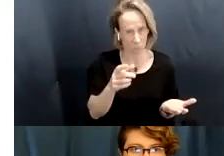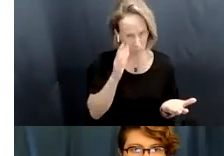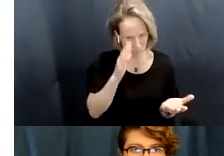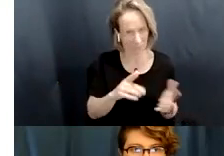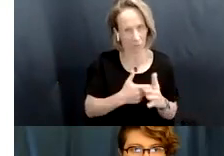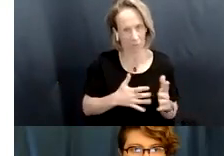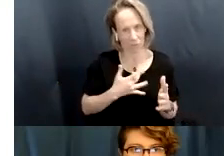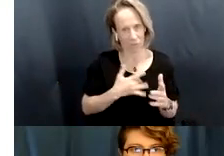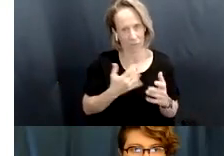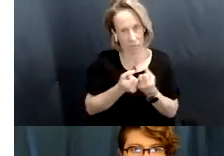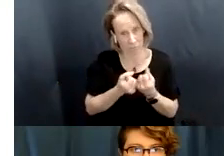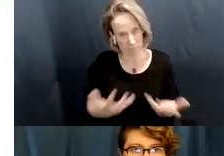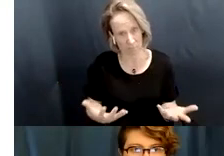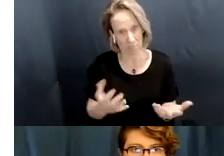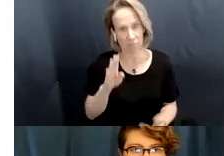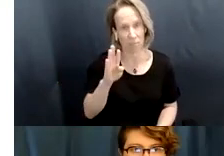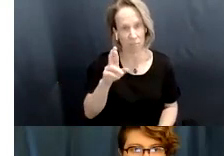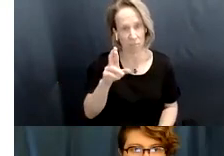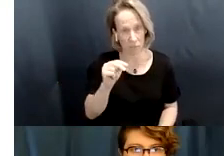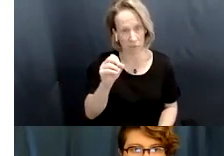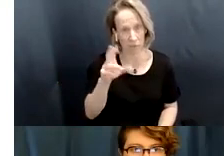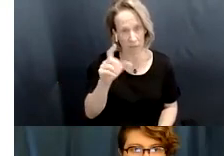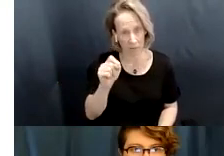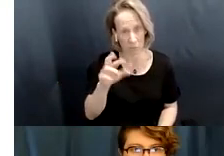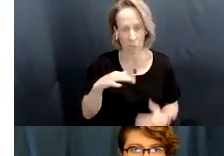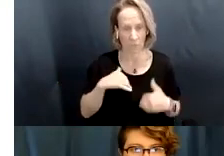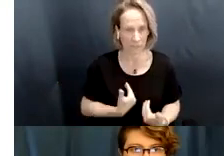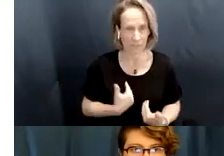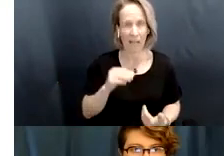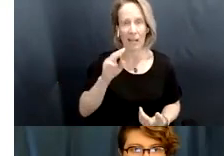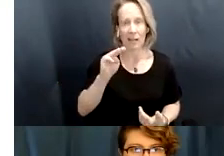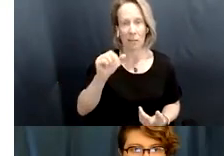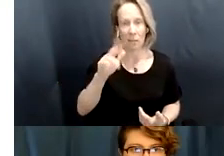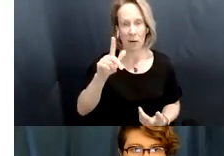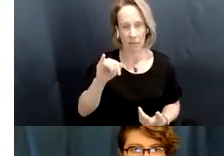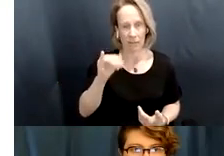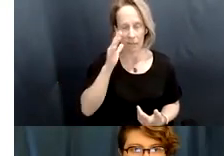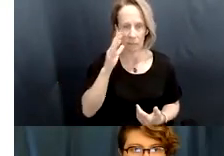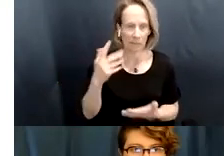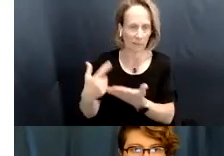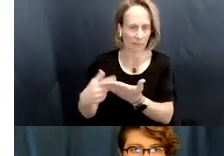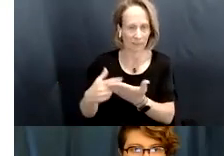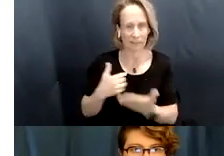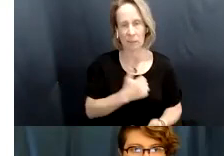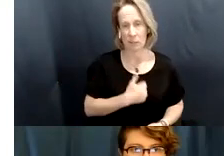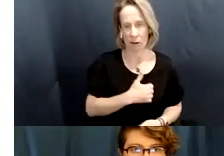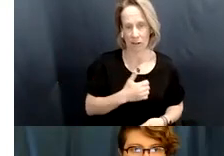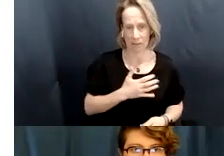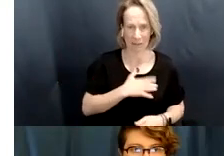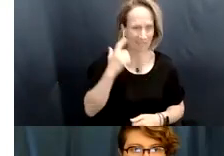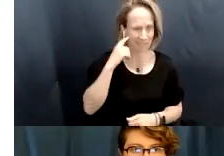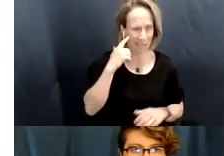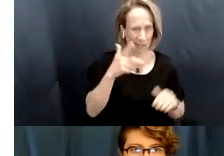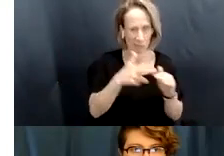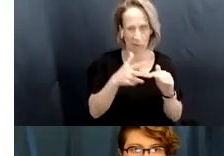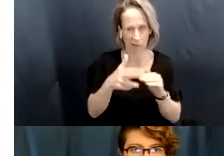be talking some more about. I apologize that I was cutting out in this section, but I hope that everyone still